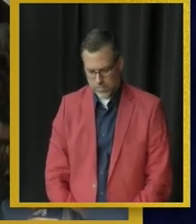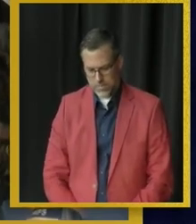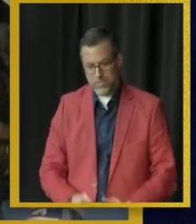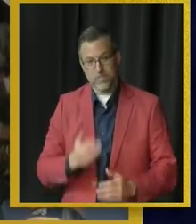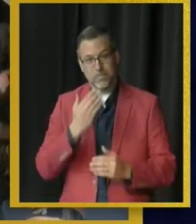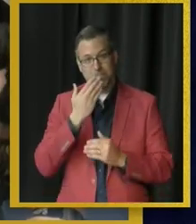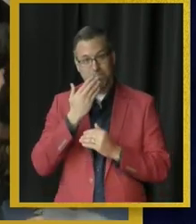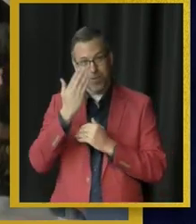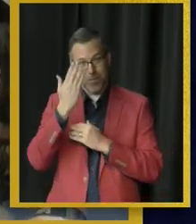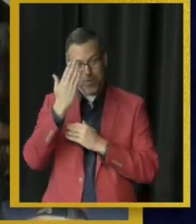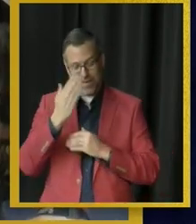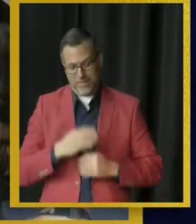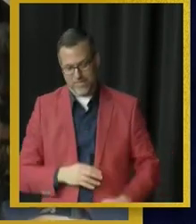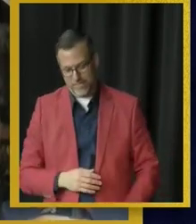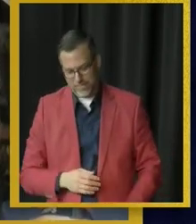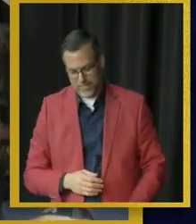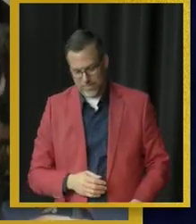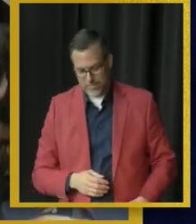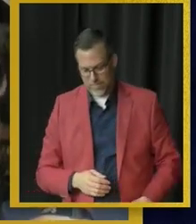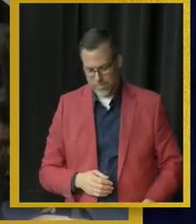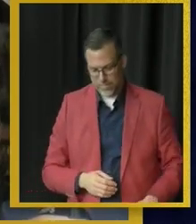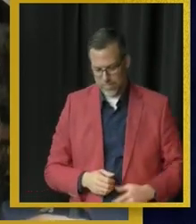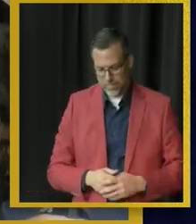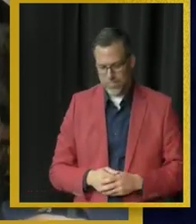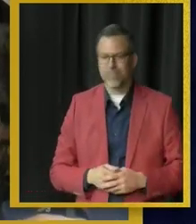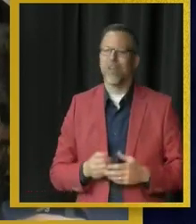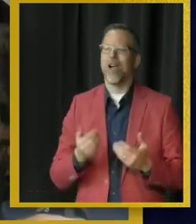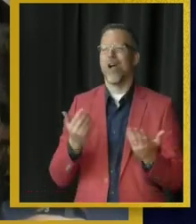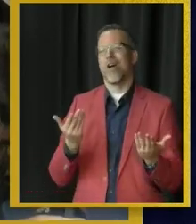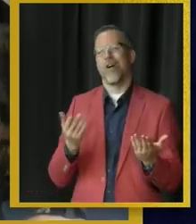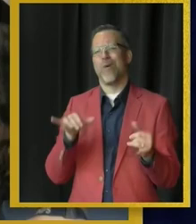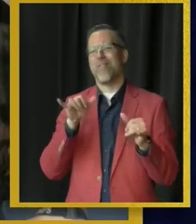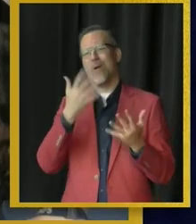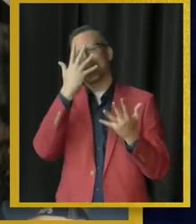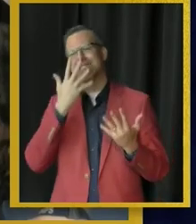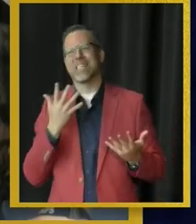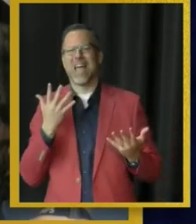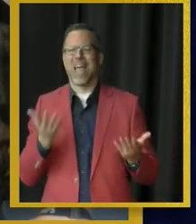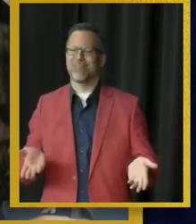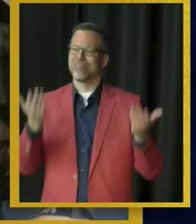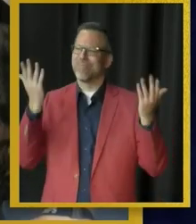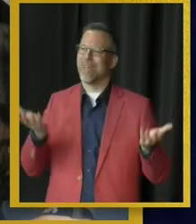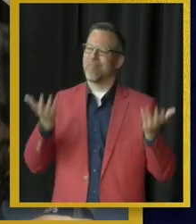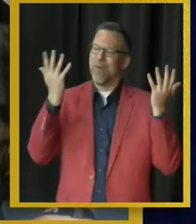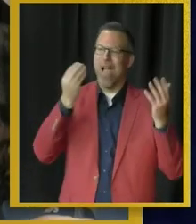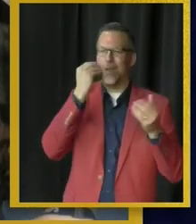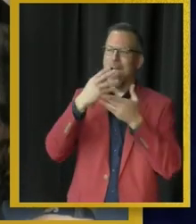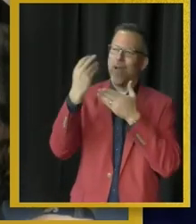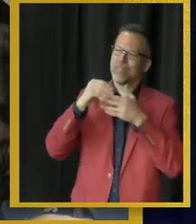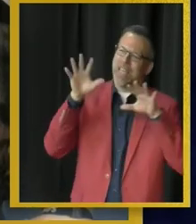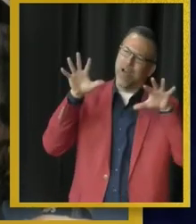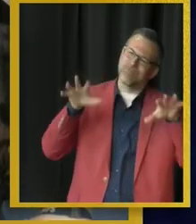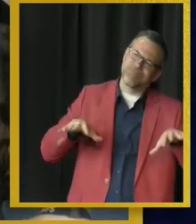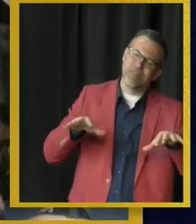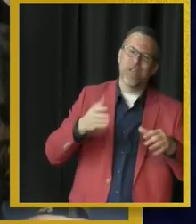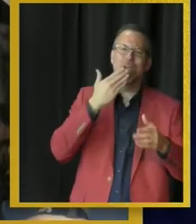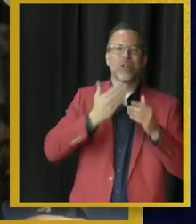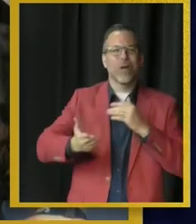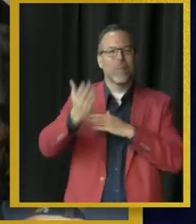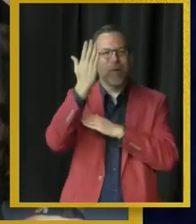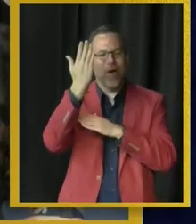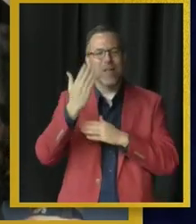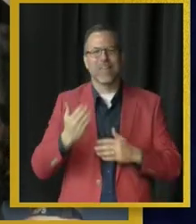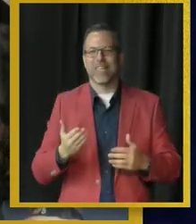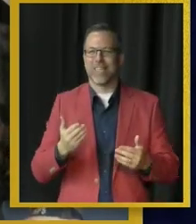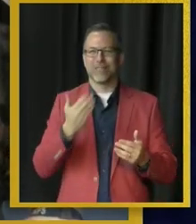Good morning, everyone. Oh, come on. I know it's gloomy and rainy. Can I get a look? Good morning.